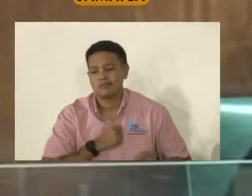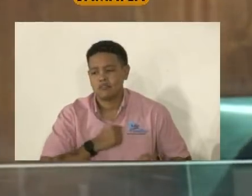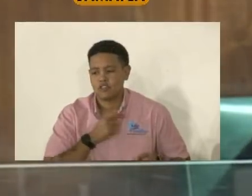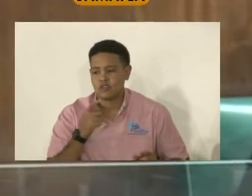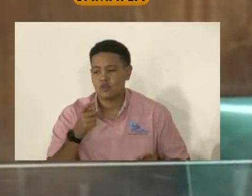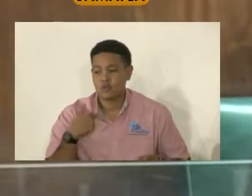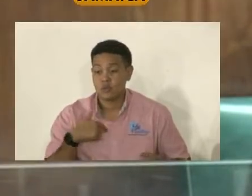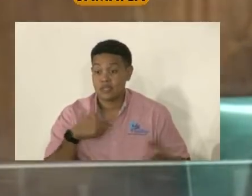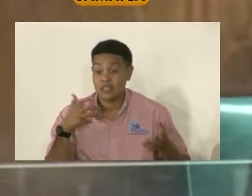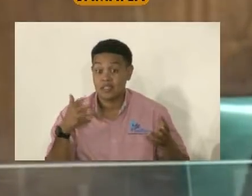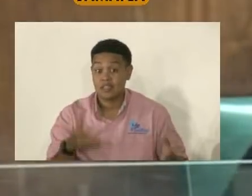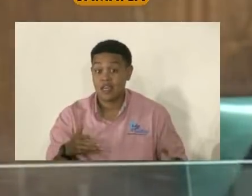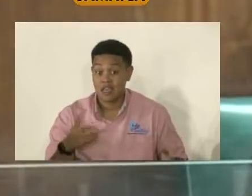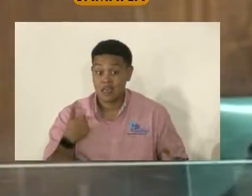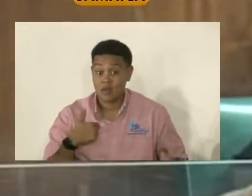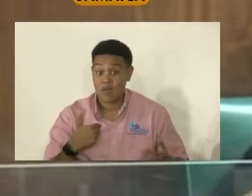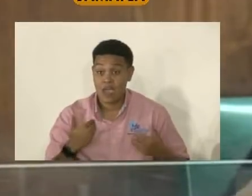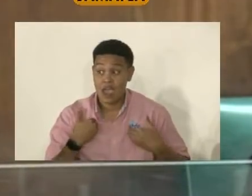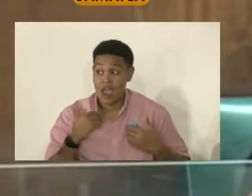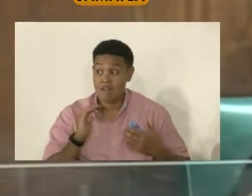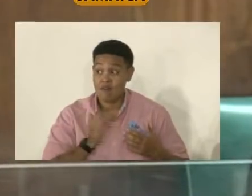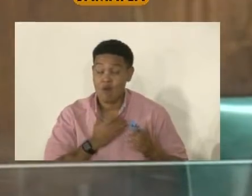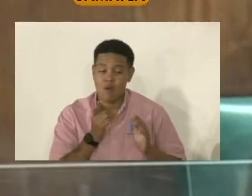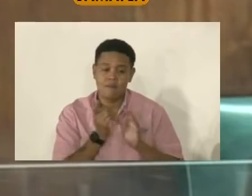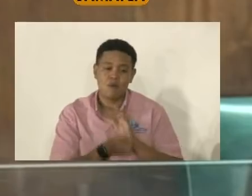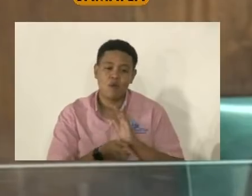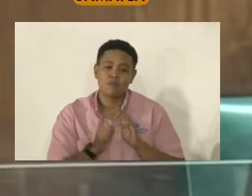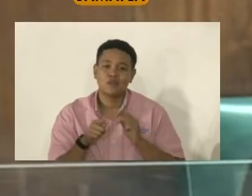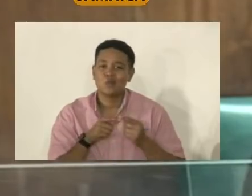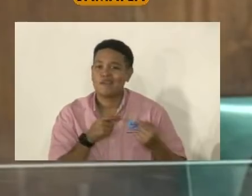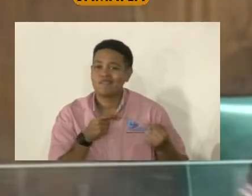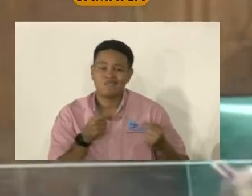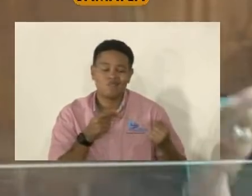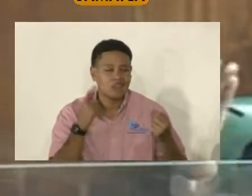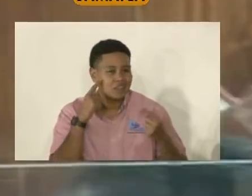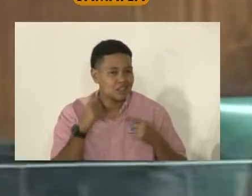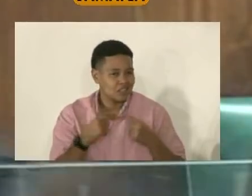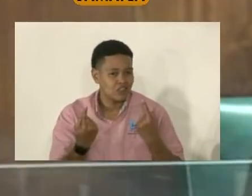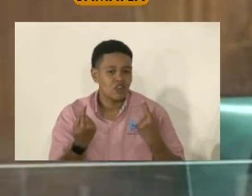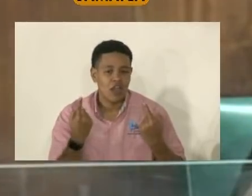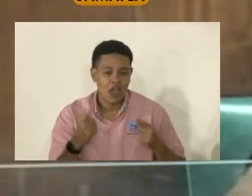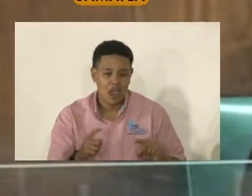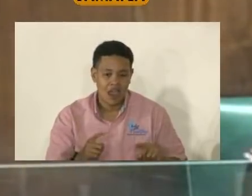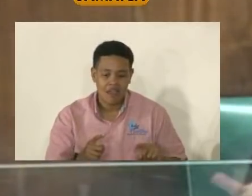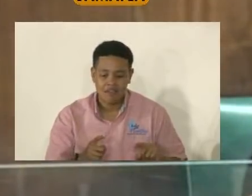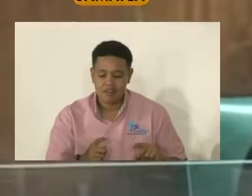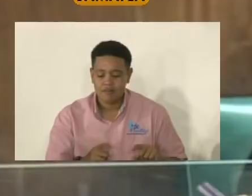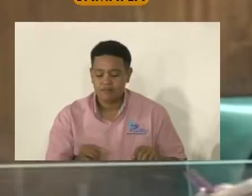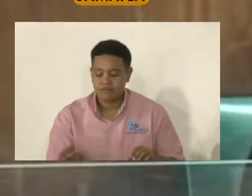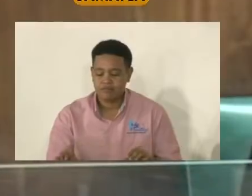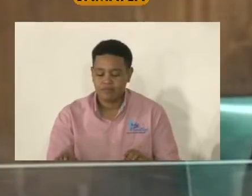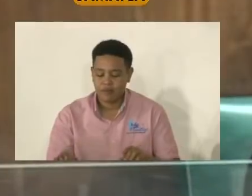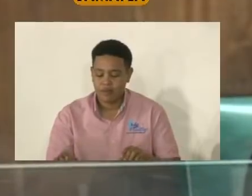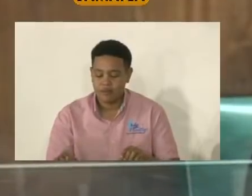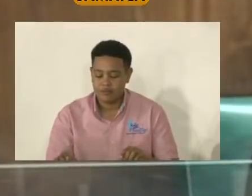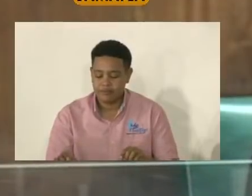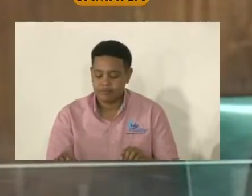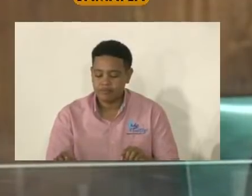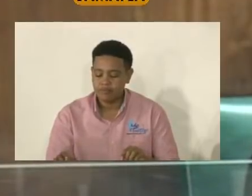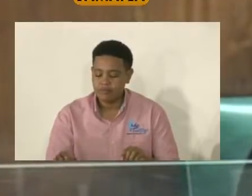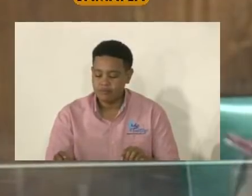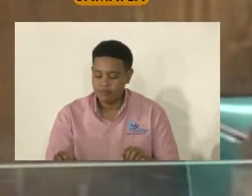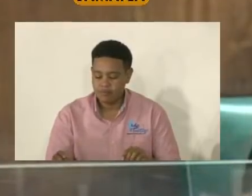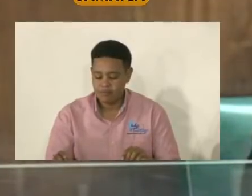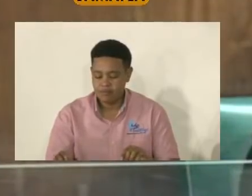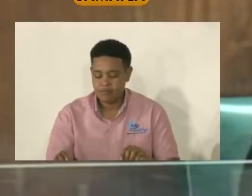are here. We have our moments when we are locked in adversity and we're battling. But